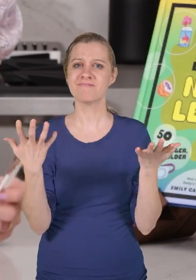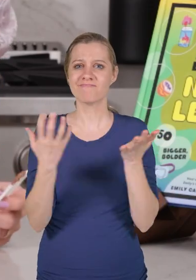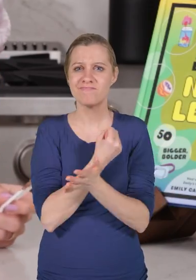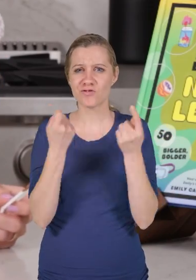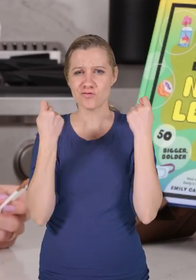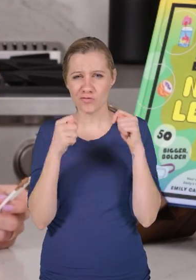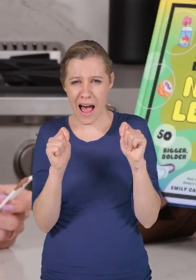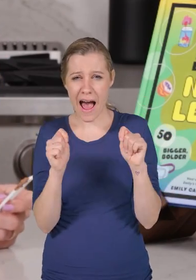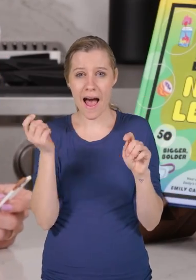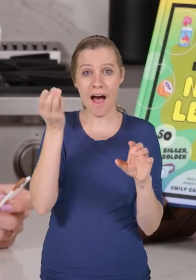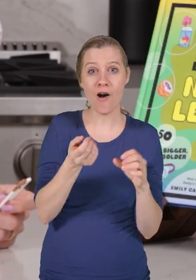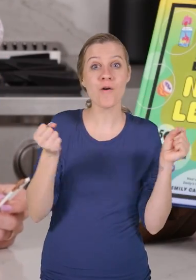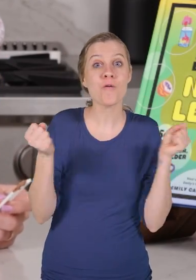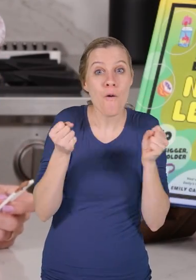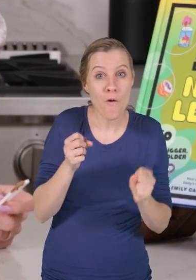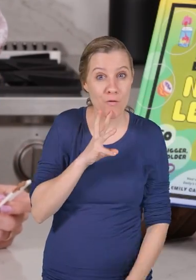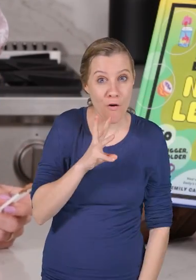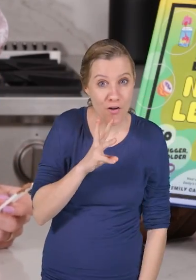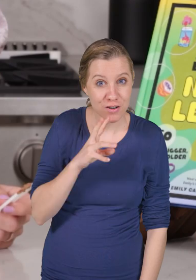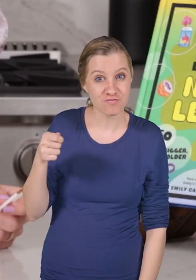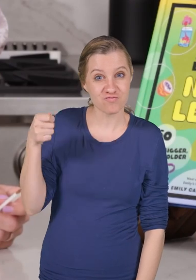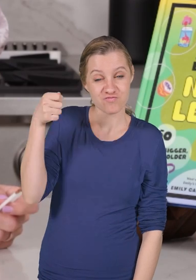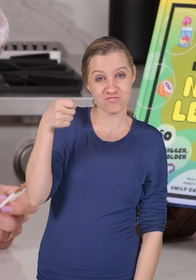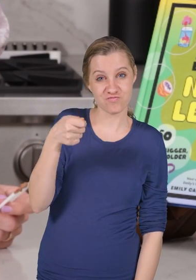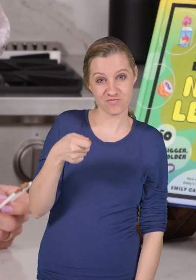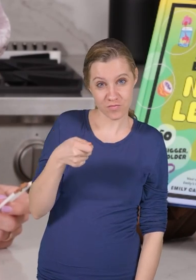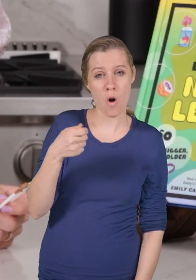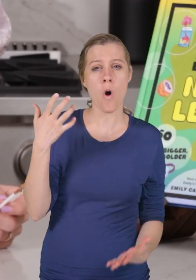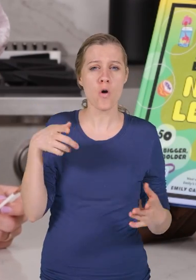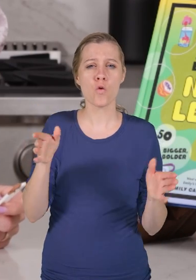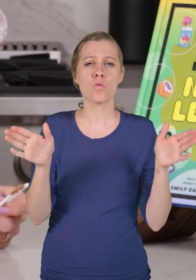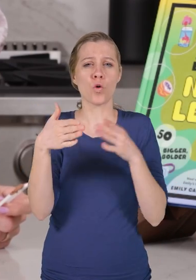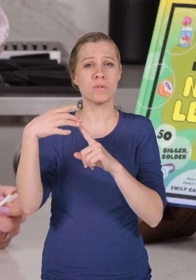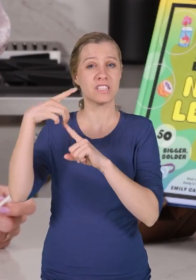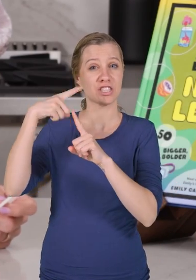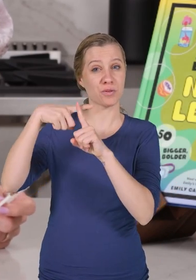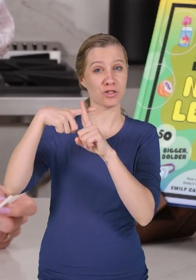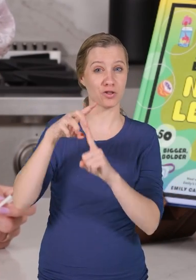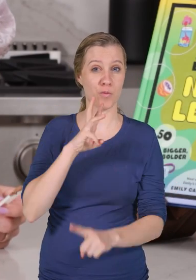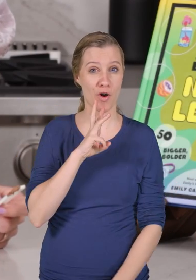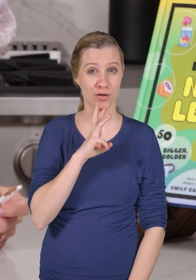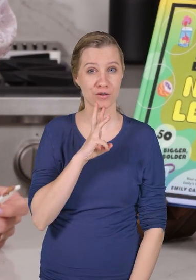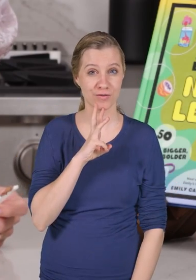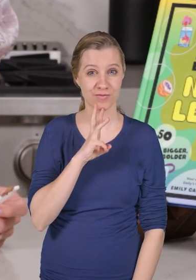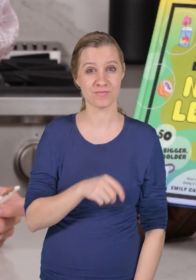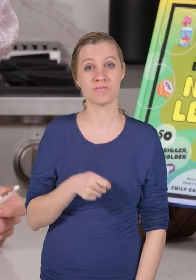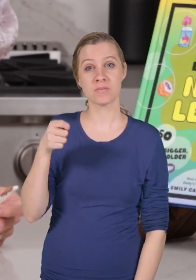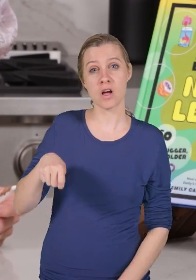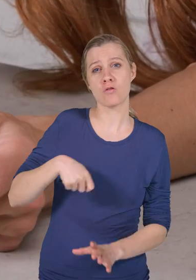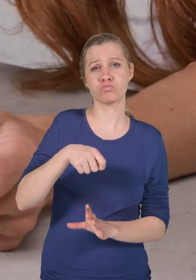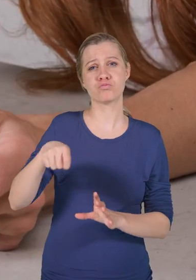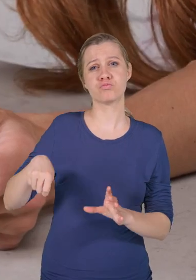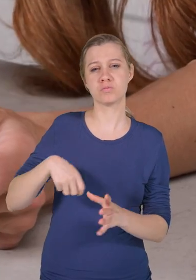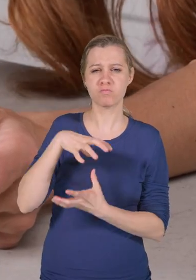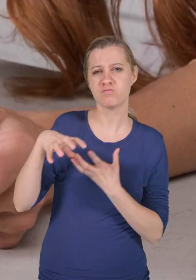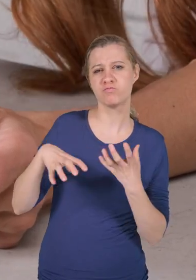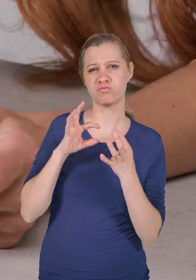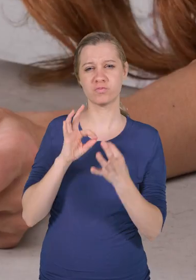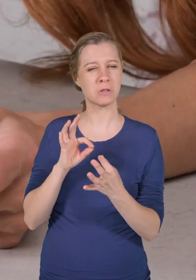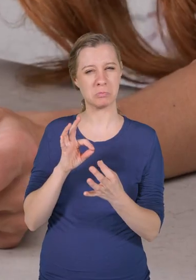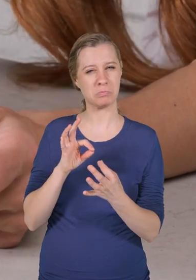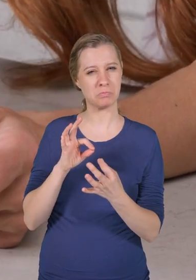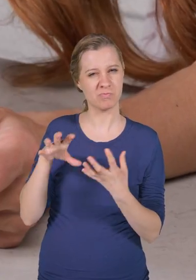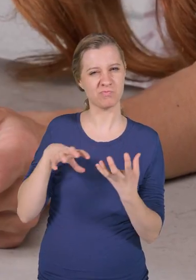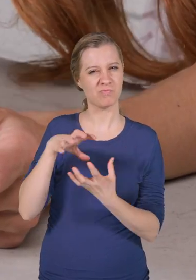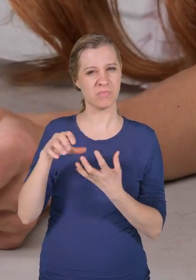And if we go ahead and just try to put our cocoa in cold water or in this room temperature water, it doesn't mix